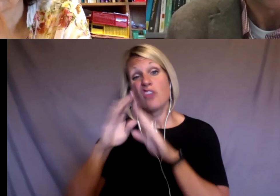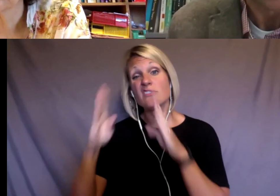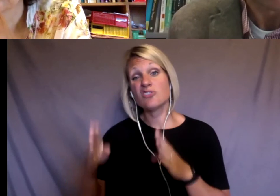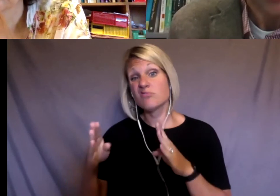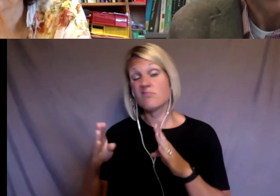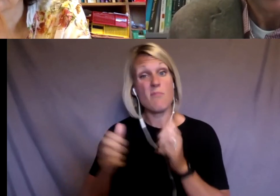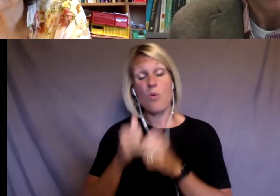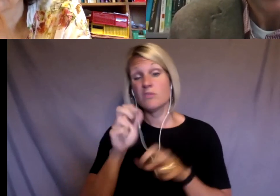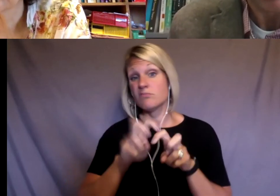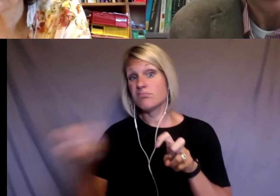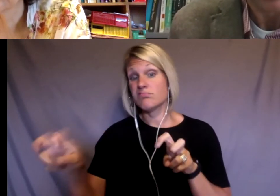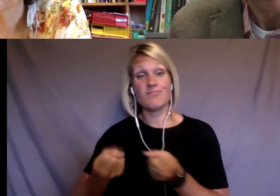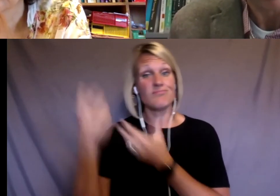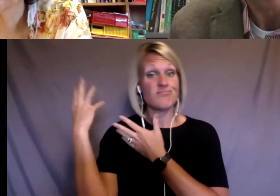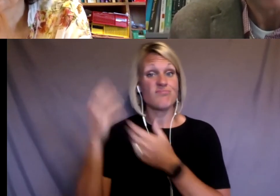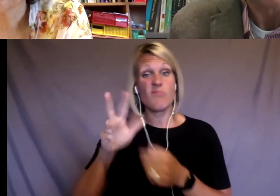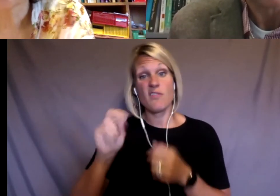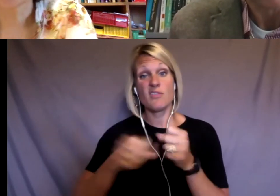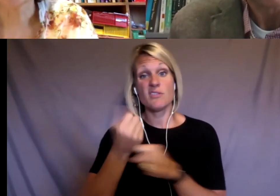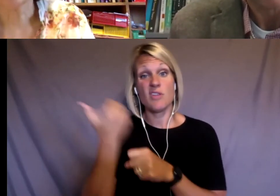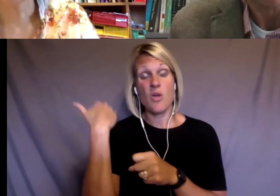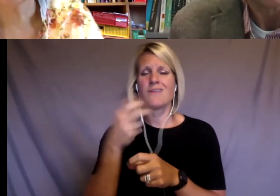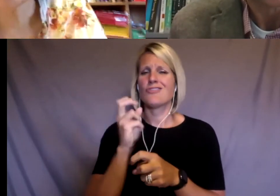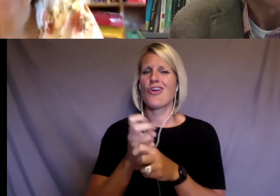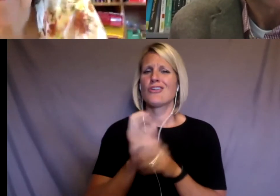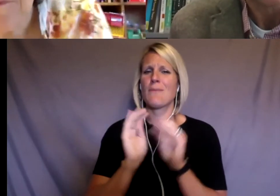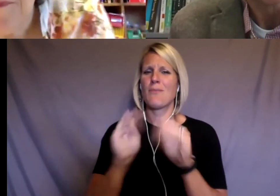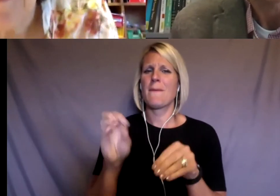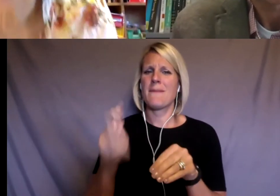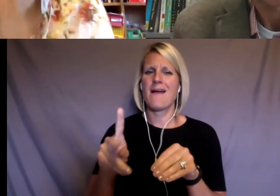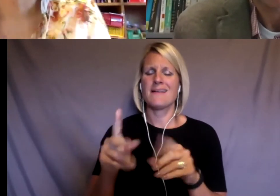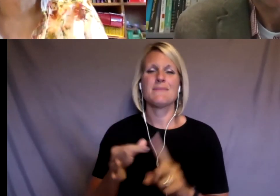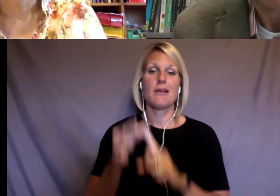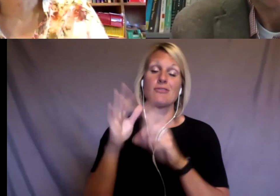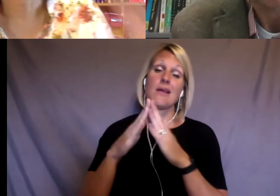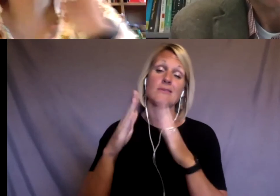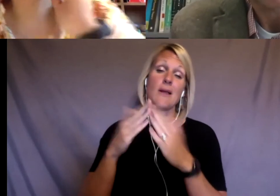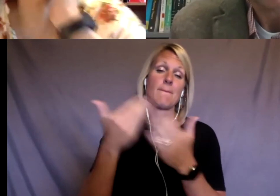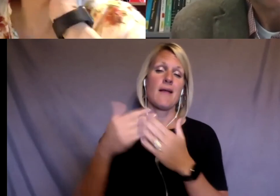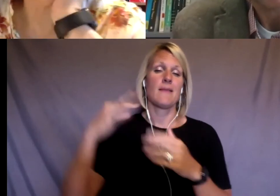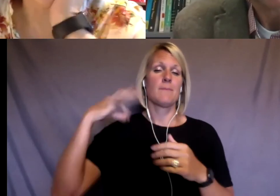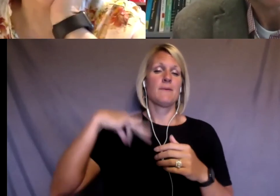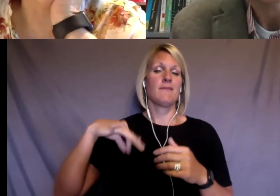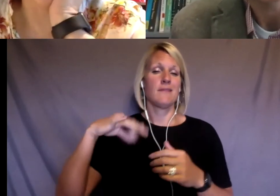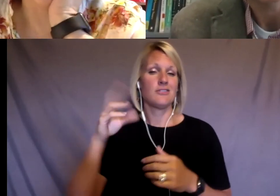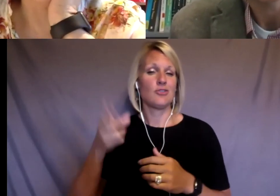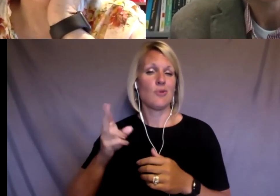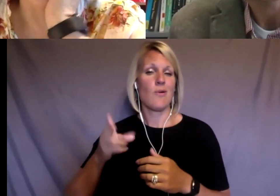hurdle to get them back, except in the more privileged historic Third Ward section of downtown. I would very